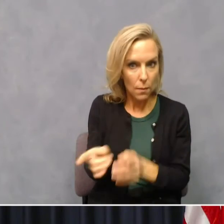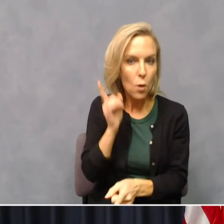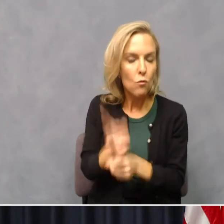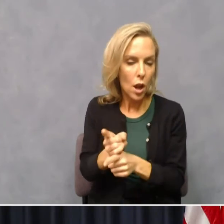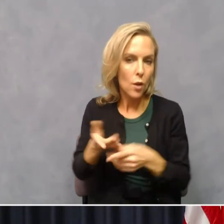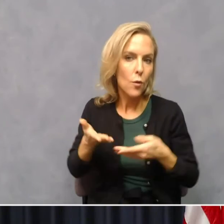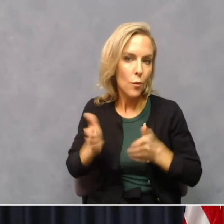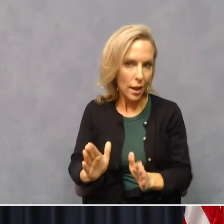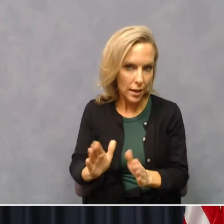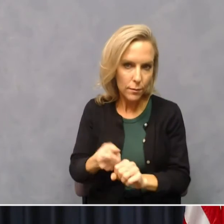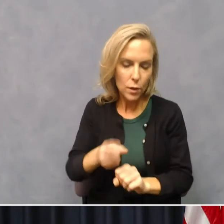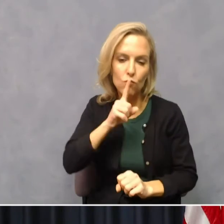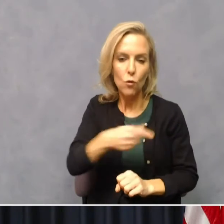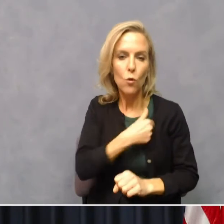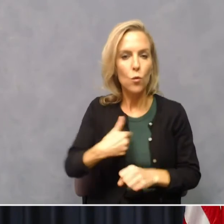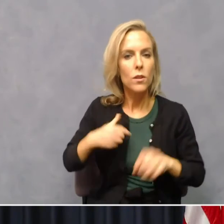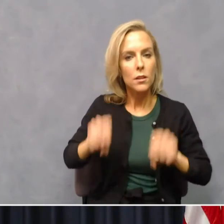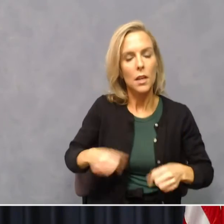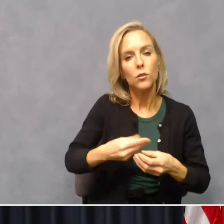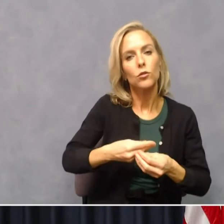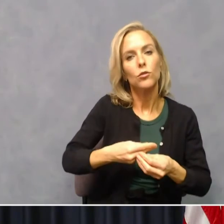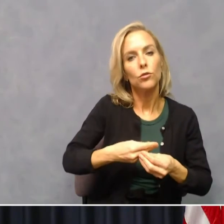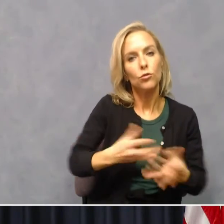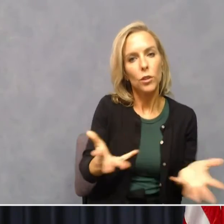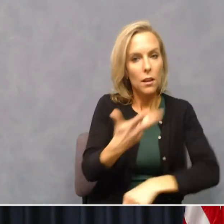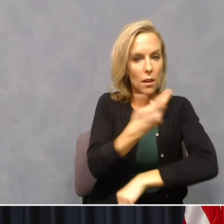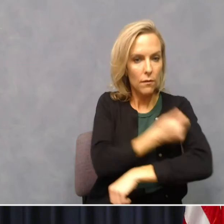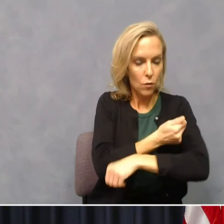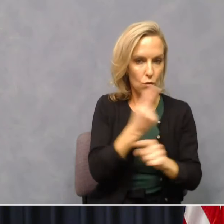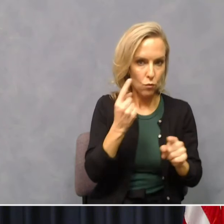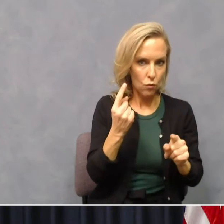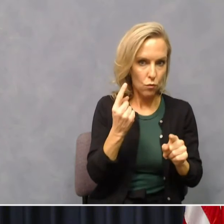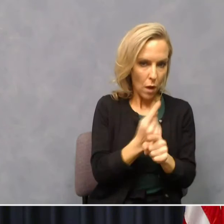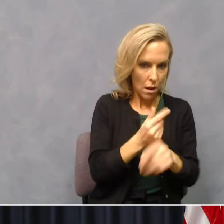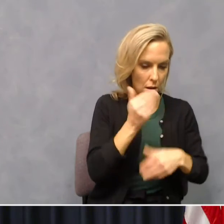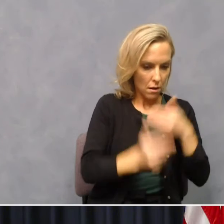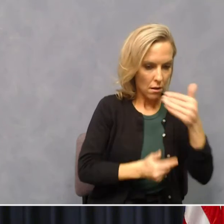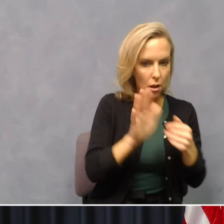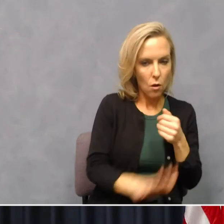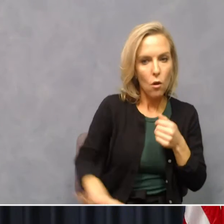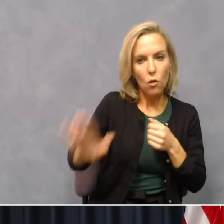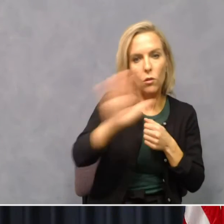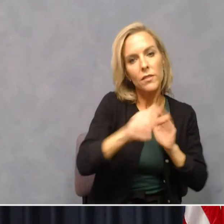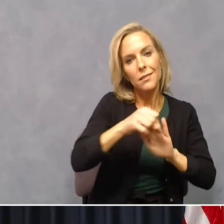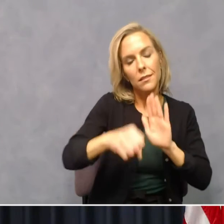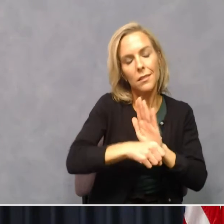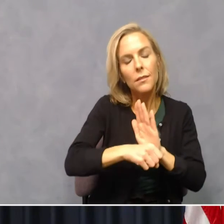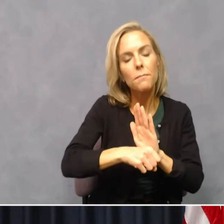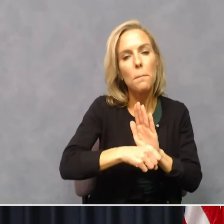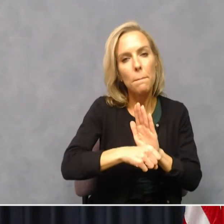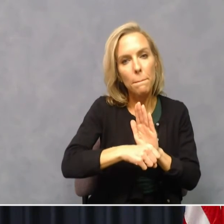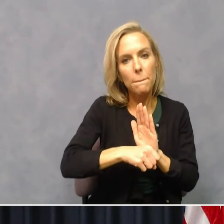to distribute this vaccine equitably all across the state and make sure that